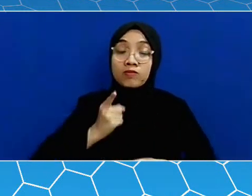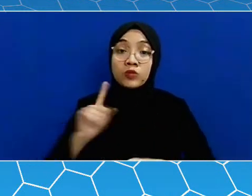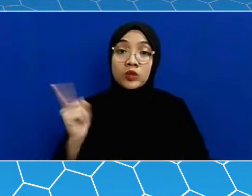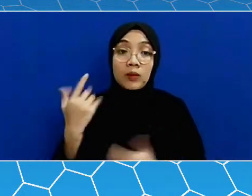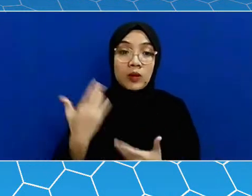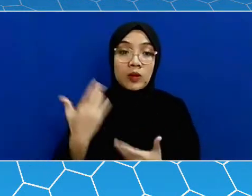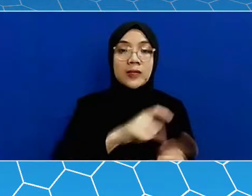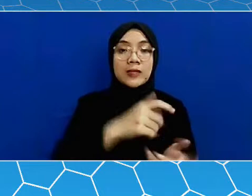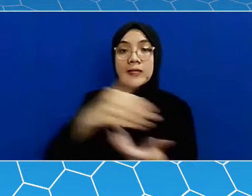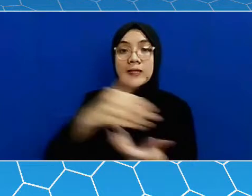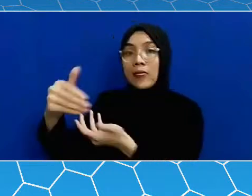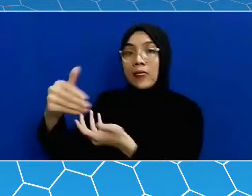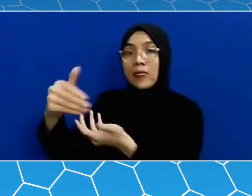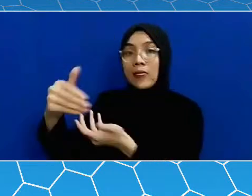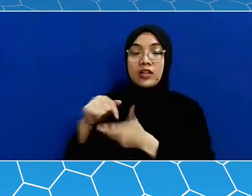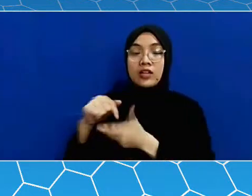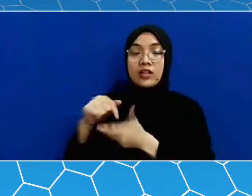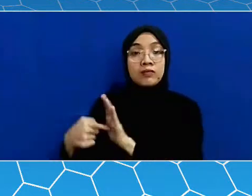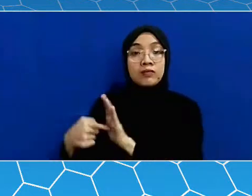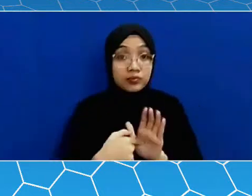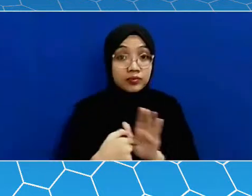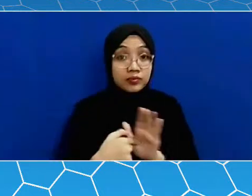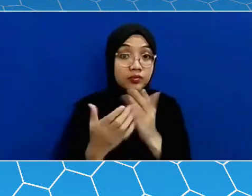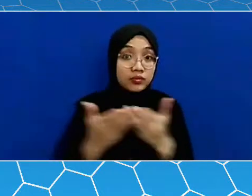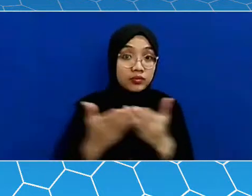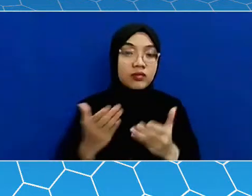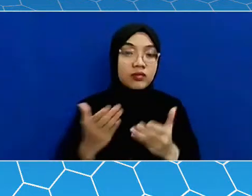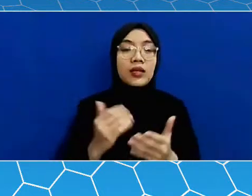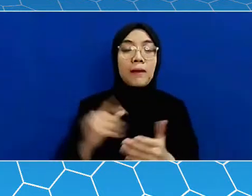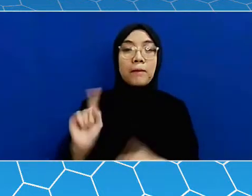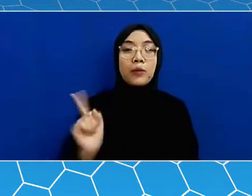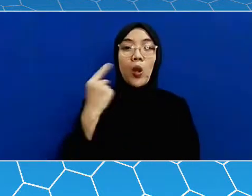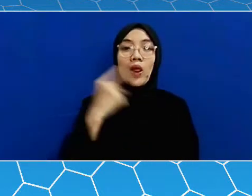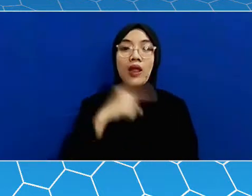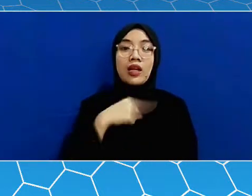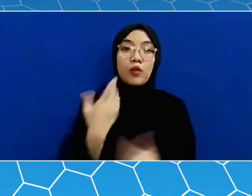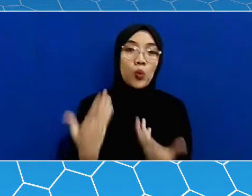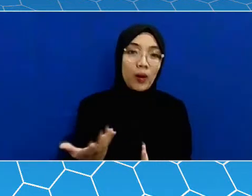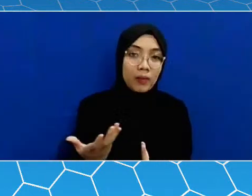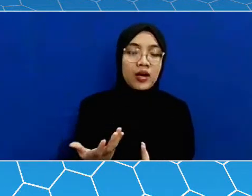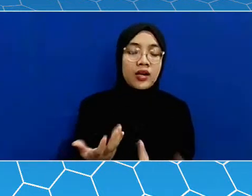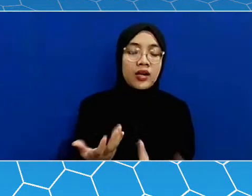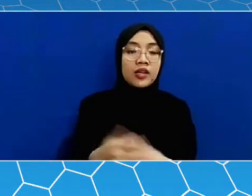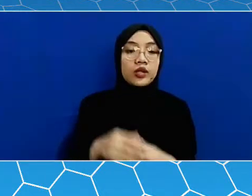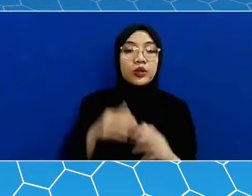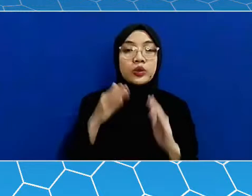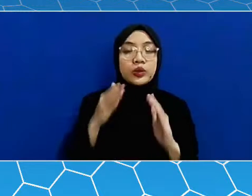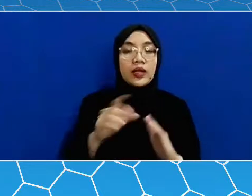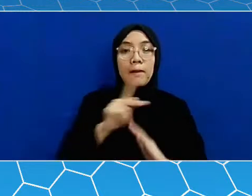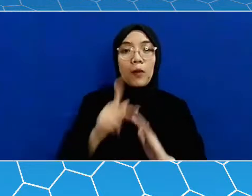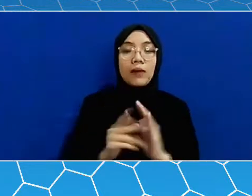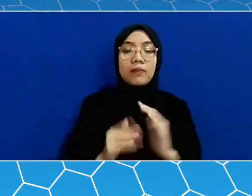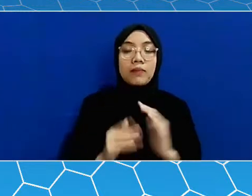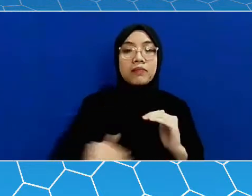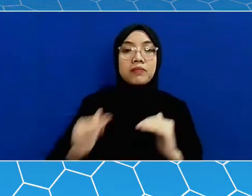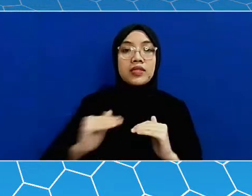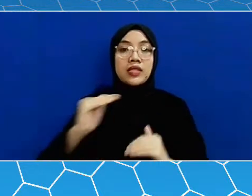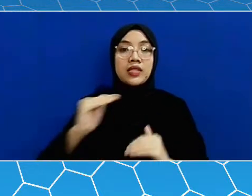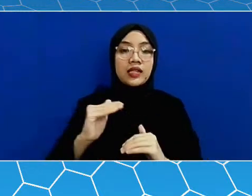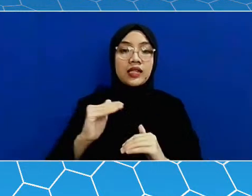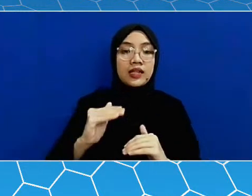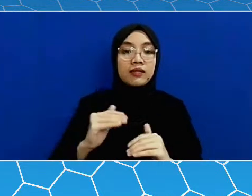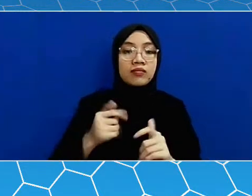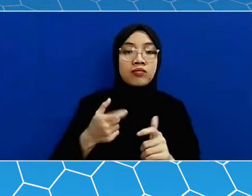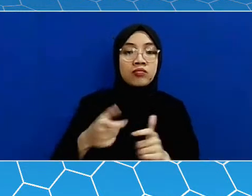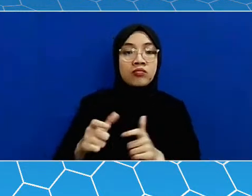the priorities in this Cardiac Pathways Improvement Program. And this is something that has started this year, and it